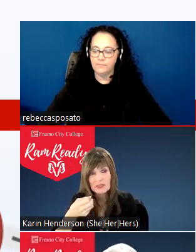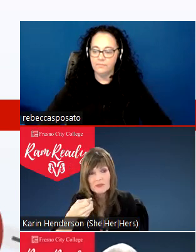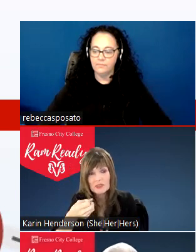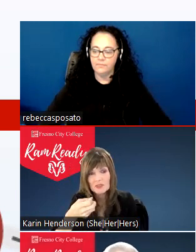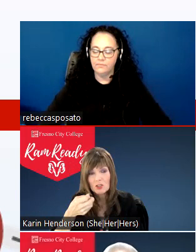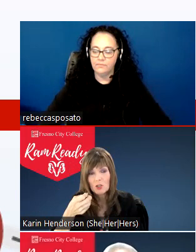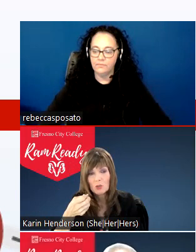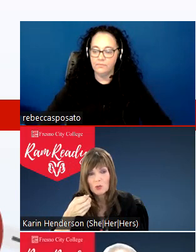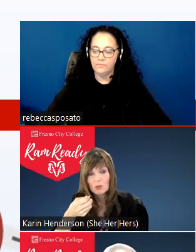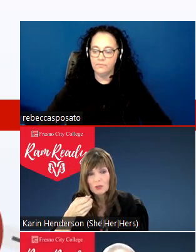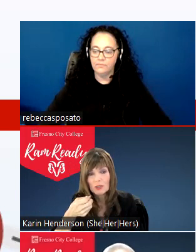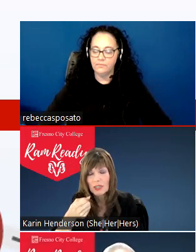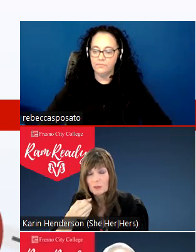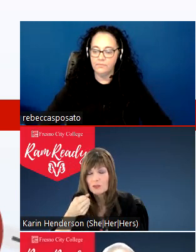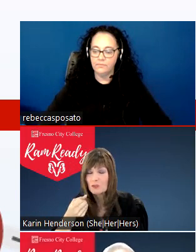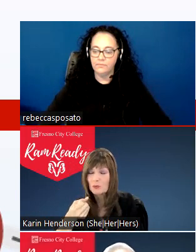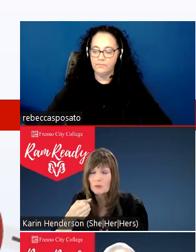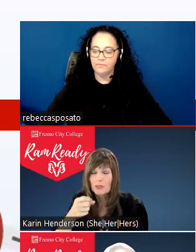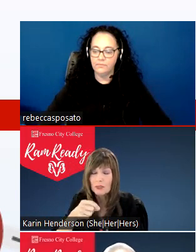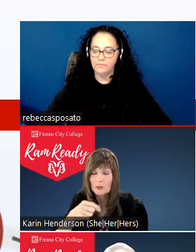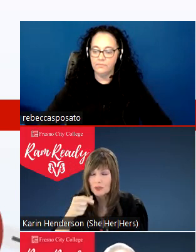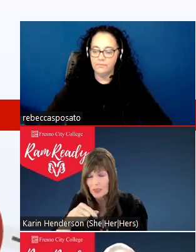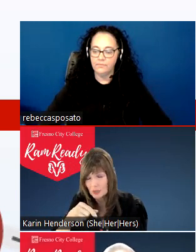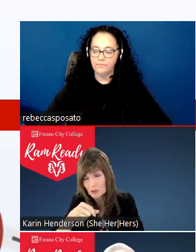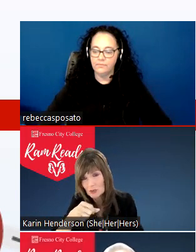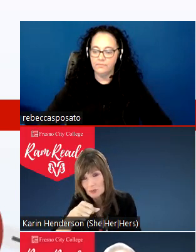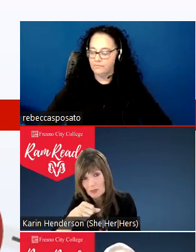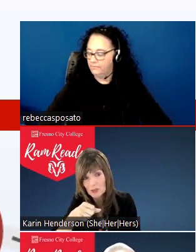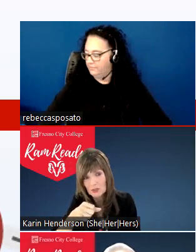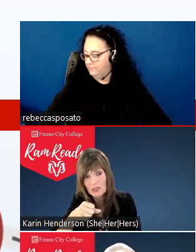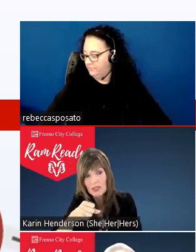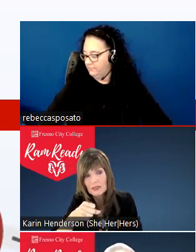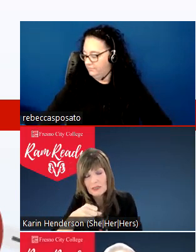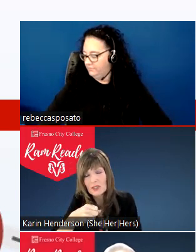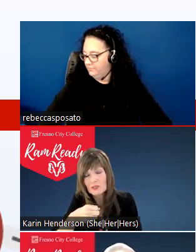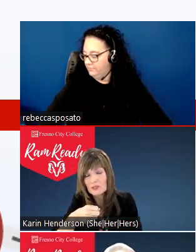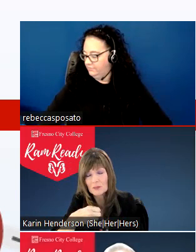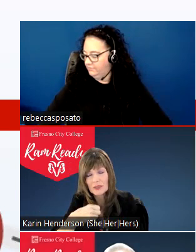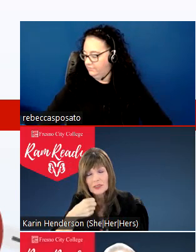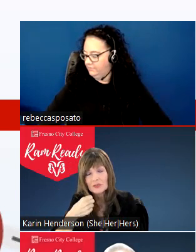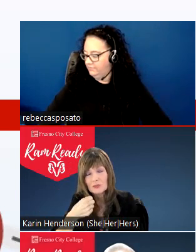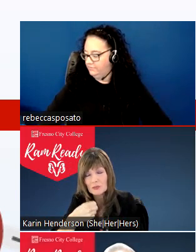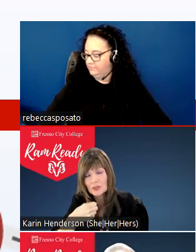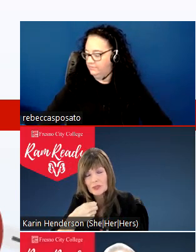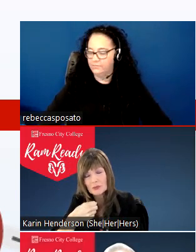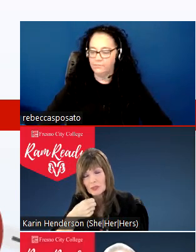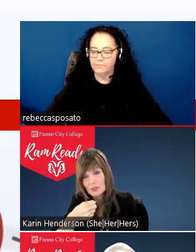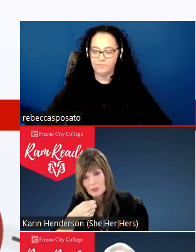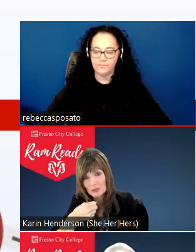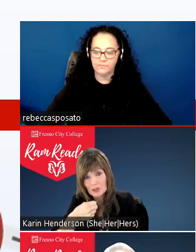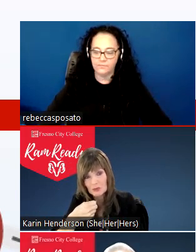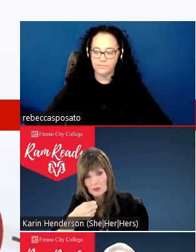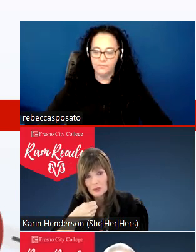campus activities or a campus group that pertains to your major, that's also something that is really,